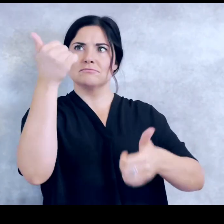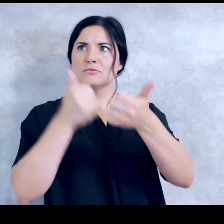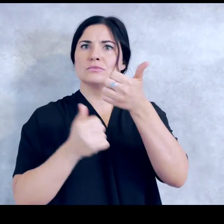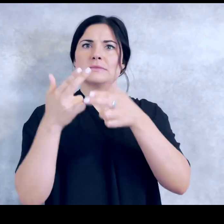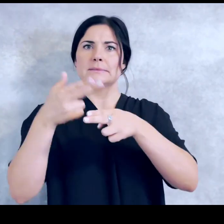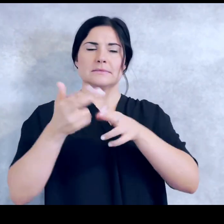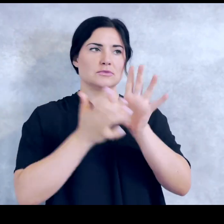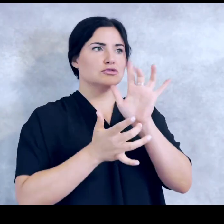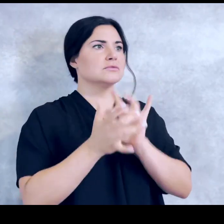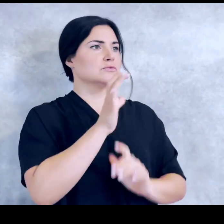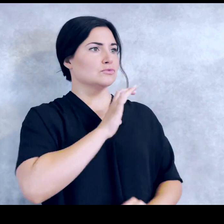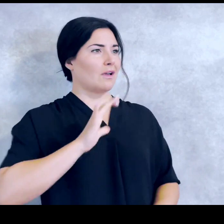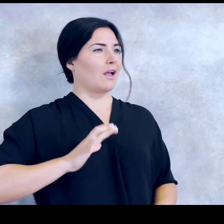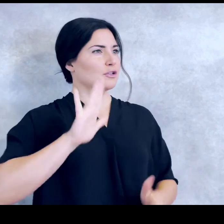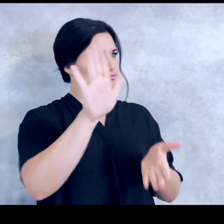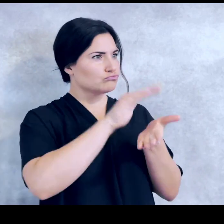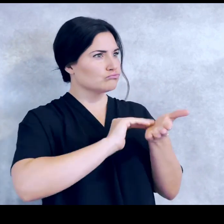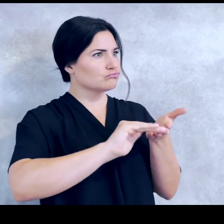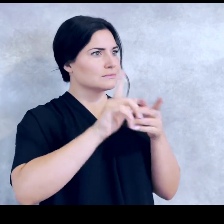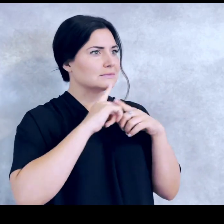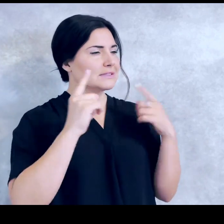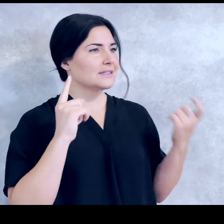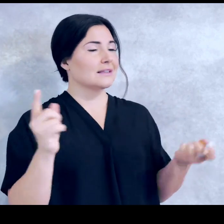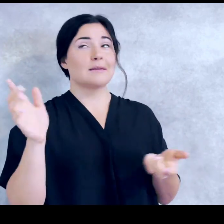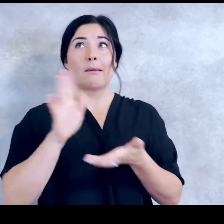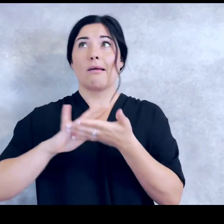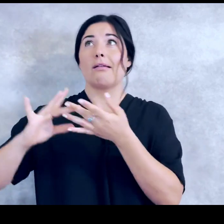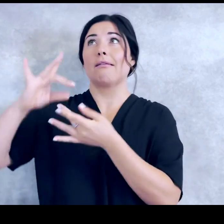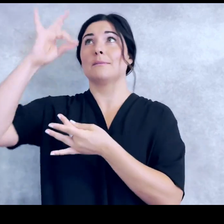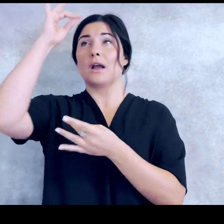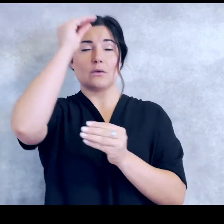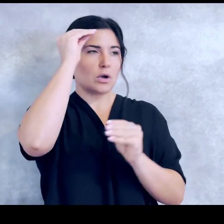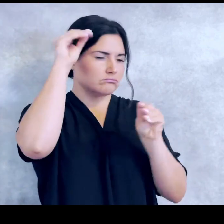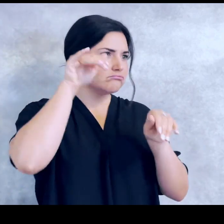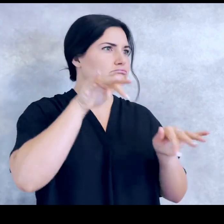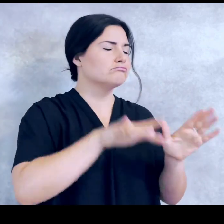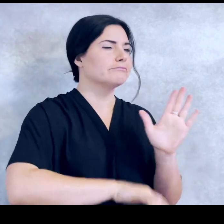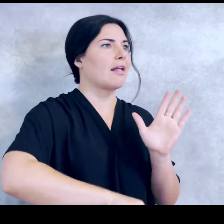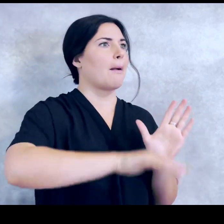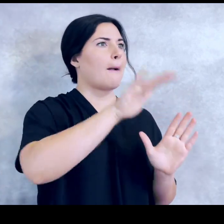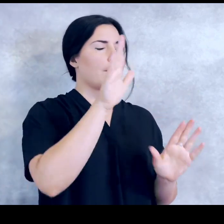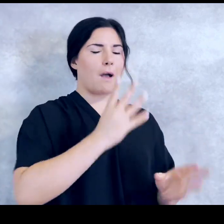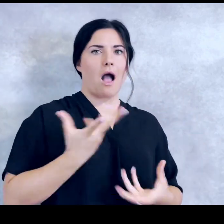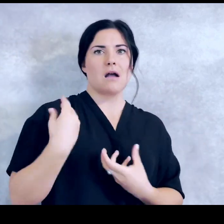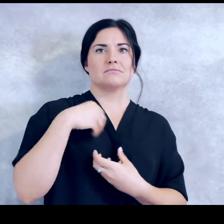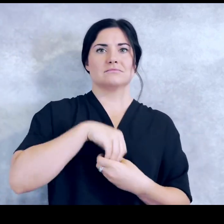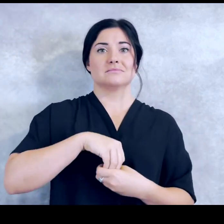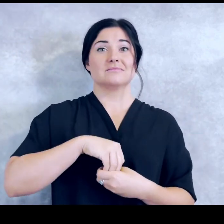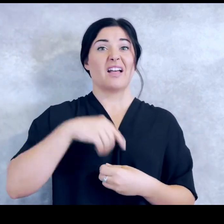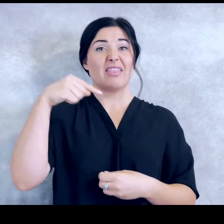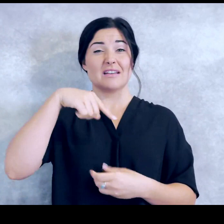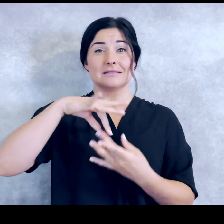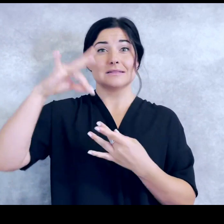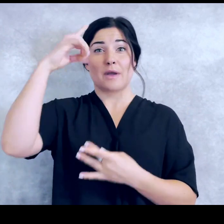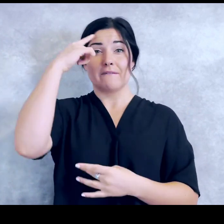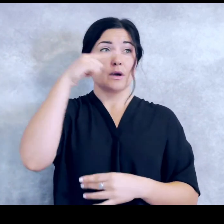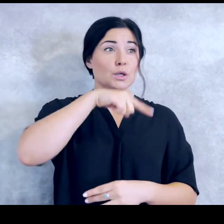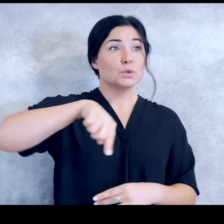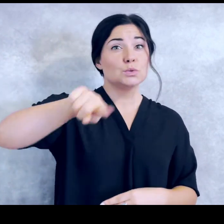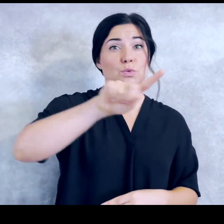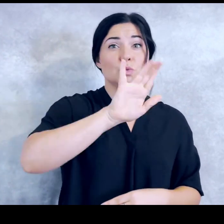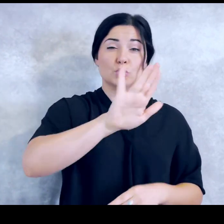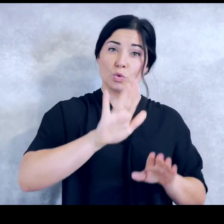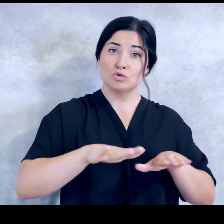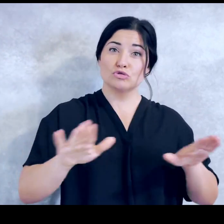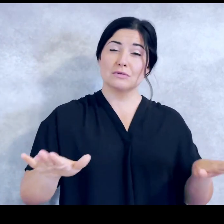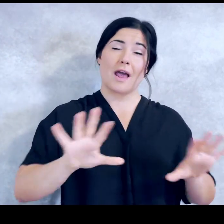name of Jesus Christ for the forgiveness of your sins, and you will receive the gift of the Holy Spirit. The promise is for you and your children and for